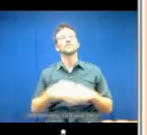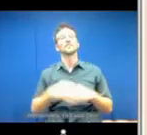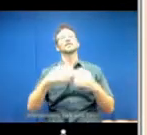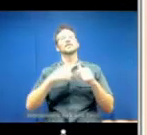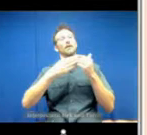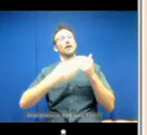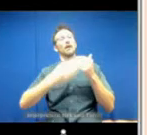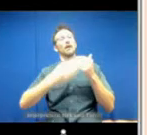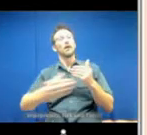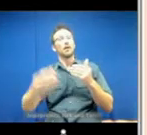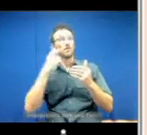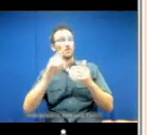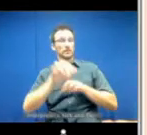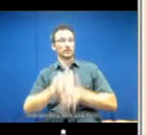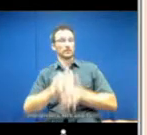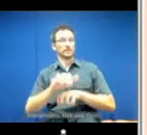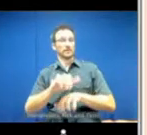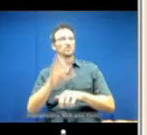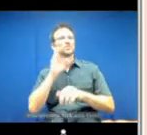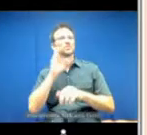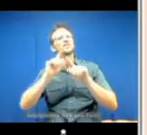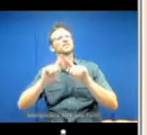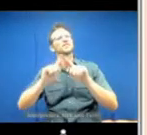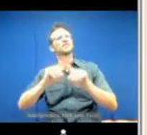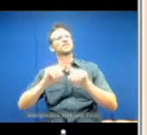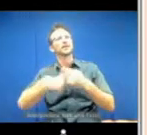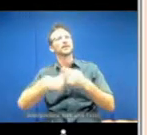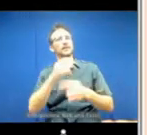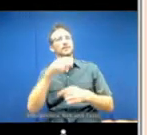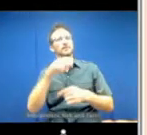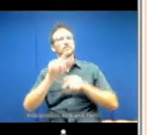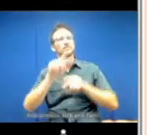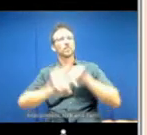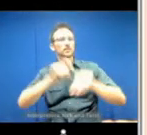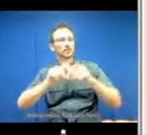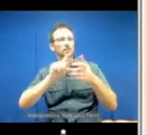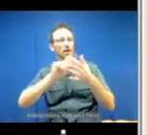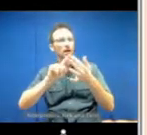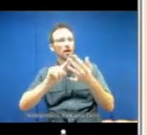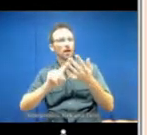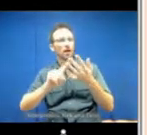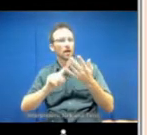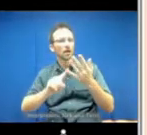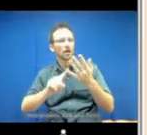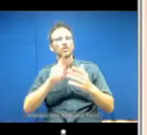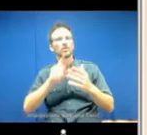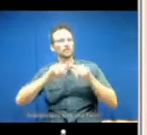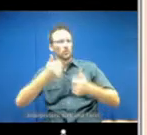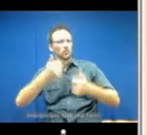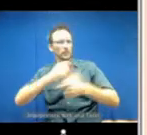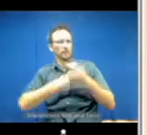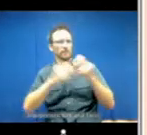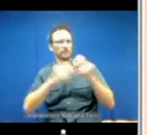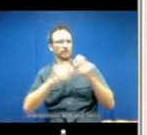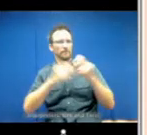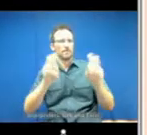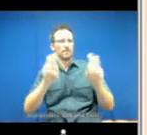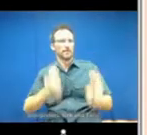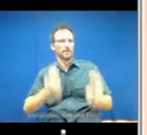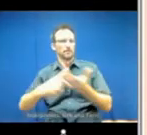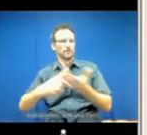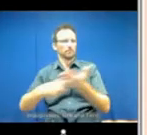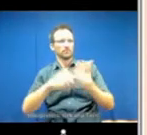so that go through each topic that you're being asked about, or that the deponent's being asked about. And it looks like